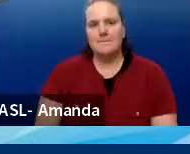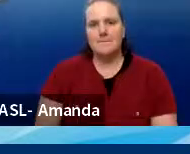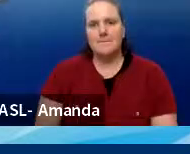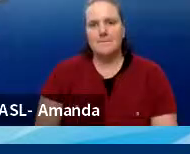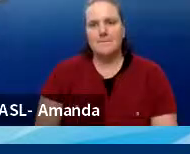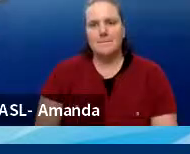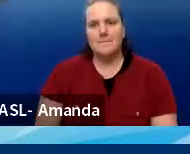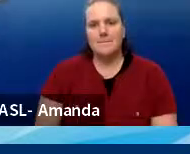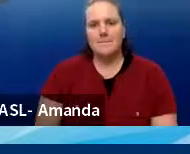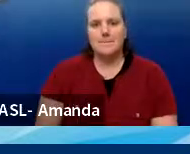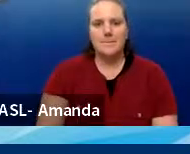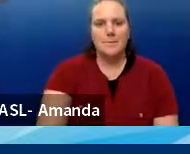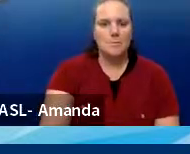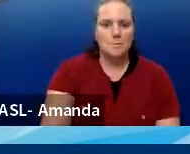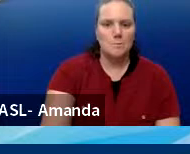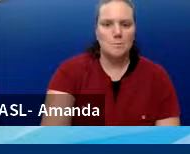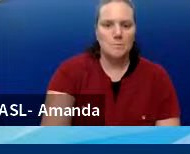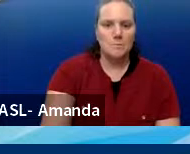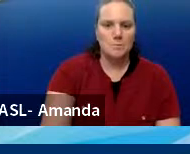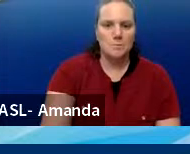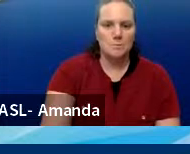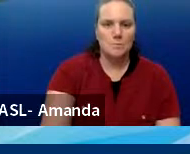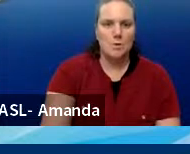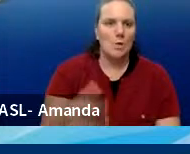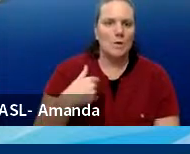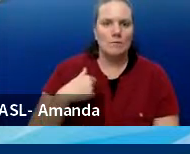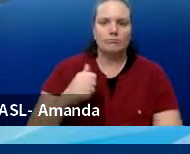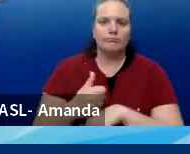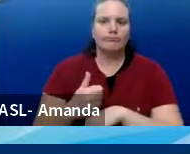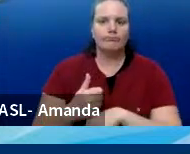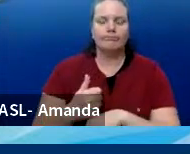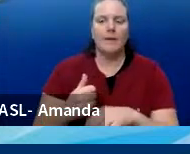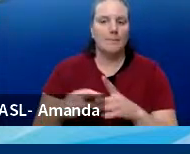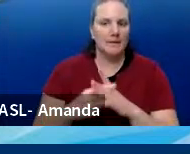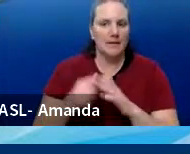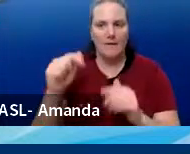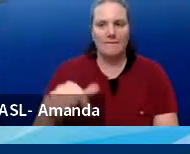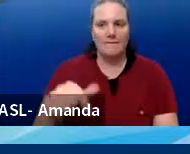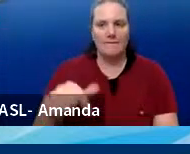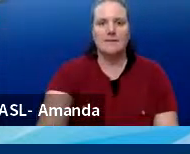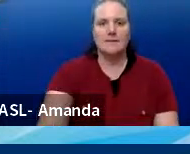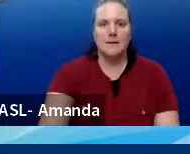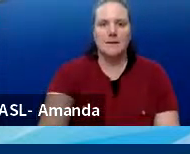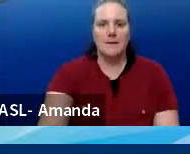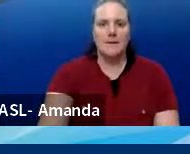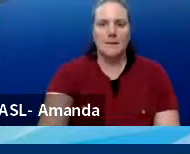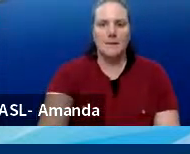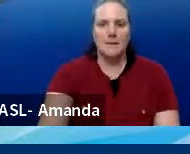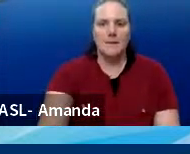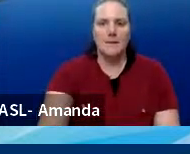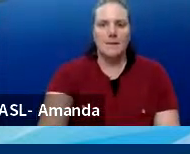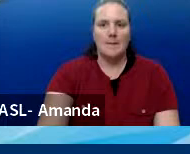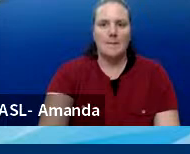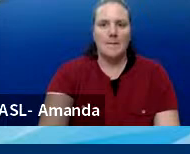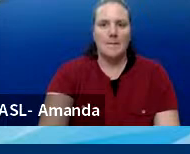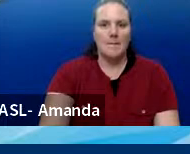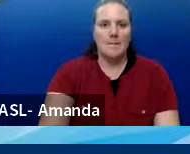We put a stake in the ground at the beginning of this, saying that this program,